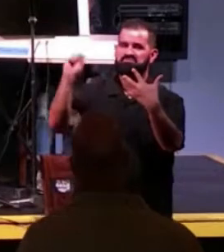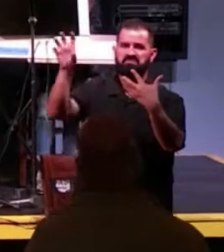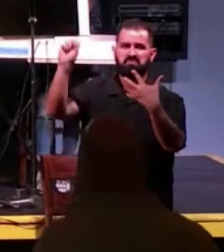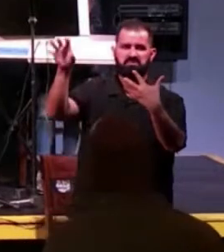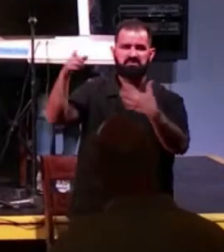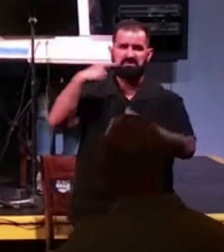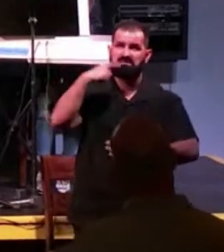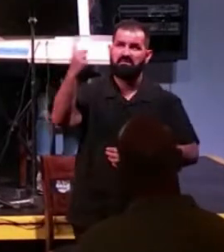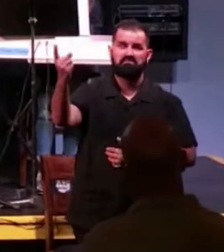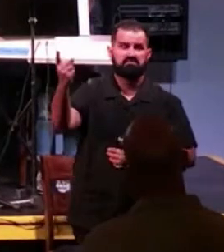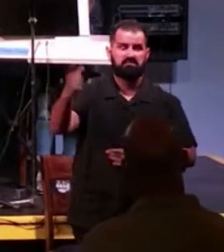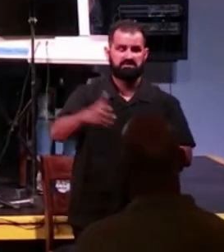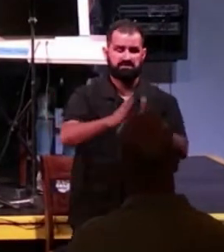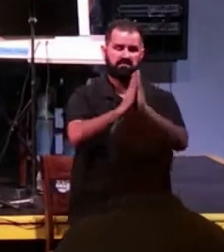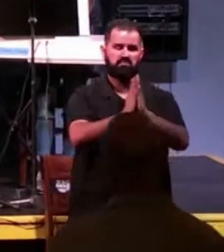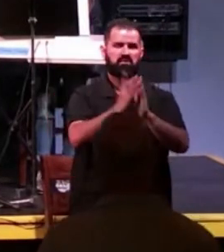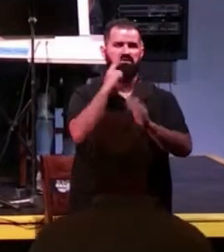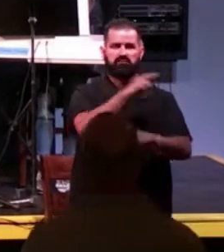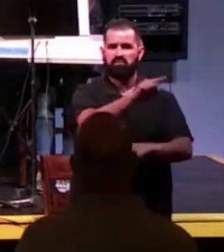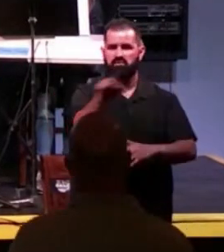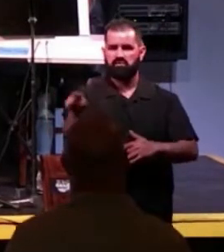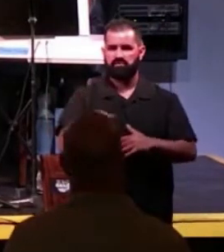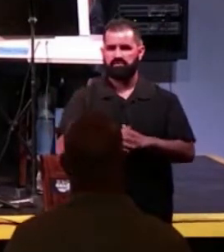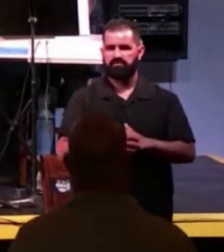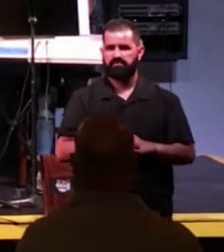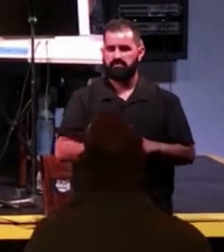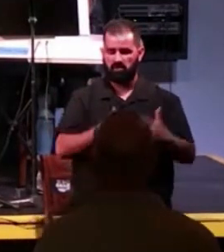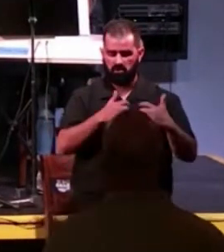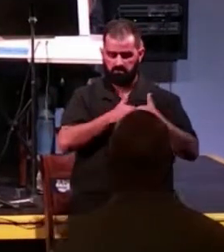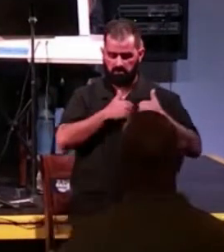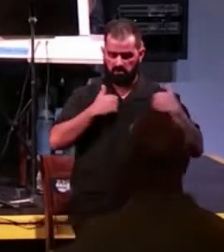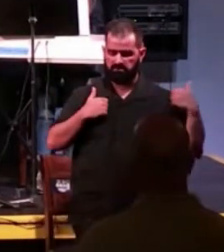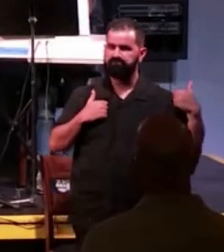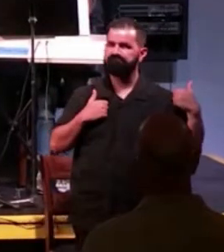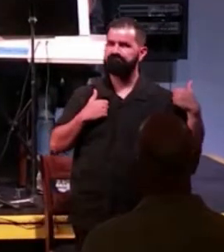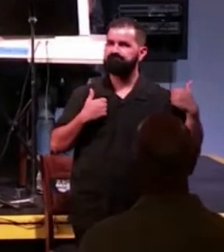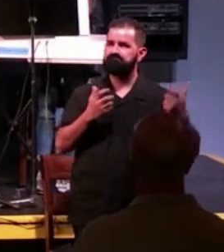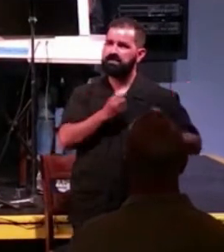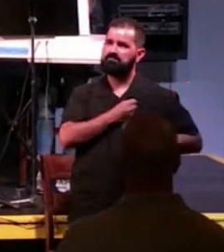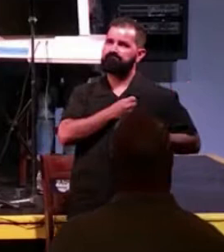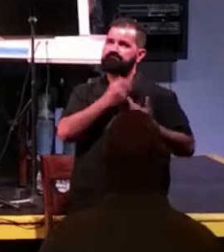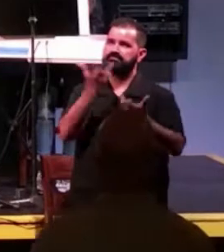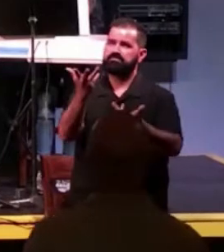As I pray this over your life, open your heart to God. Tell him what you're feeling.